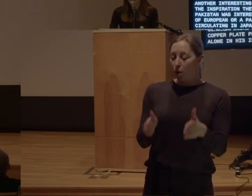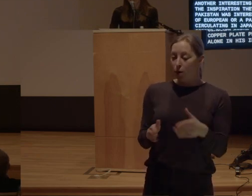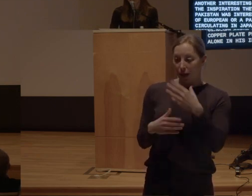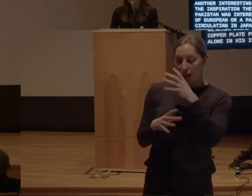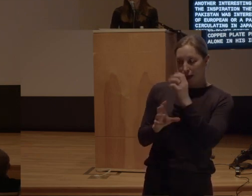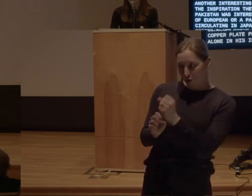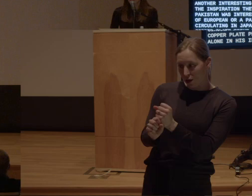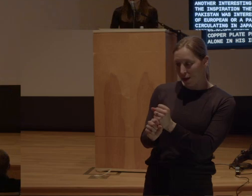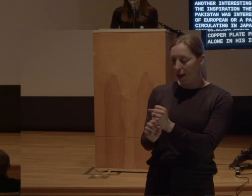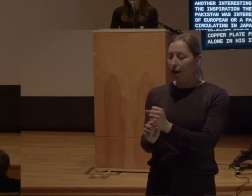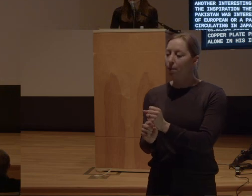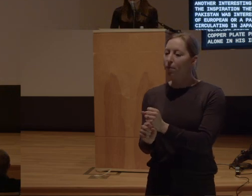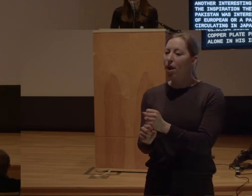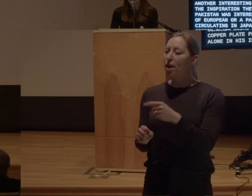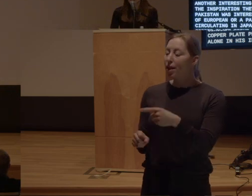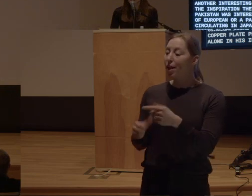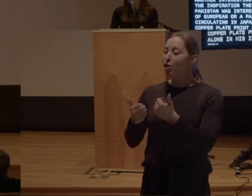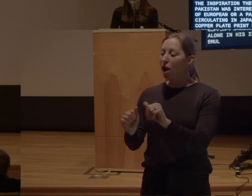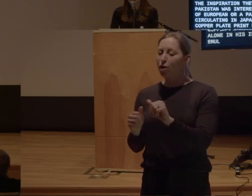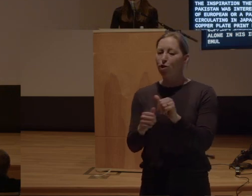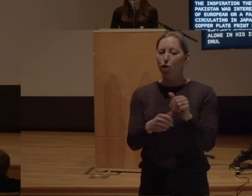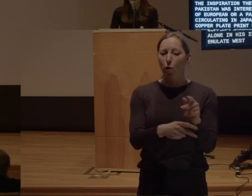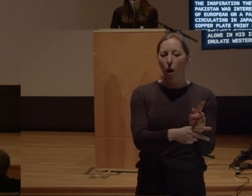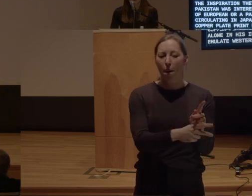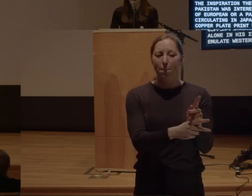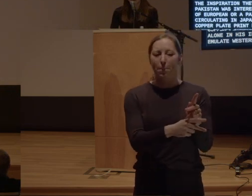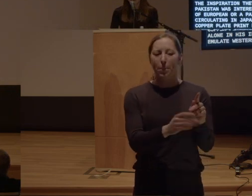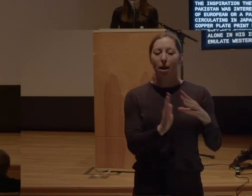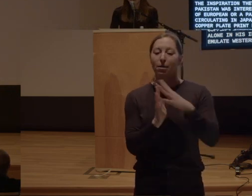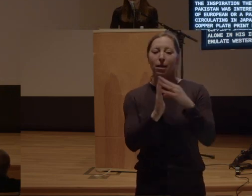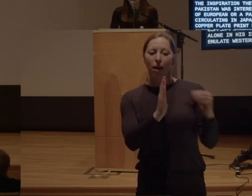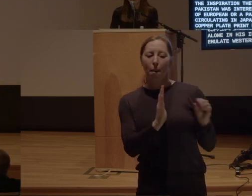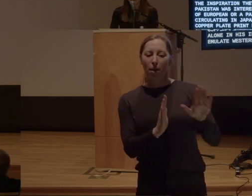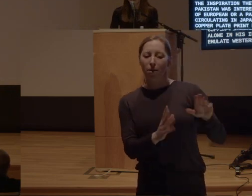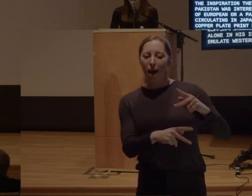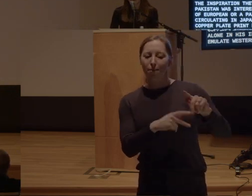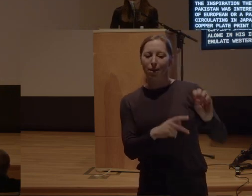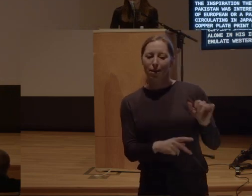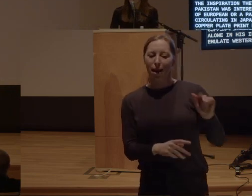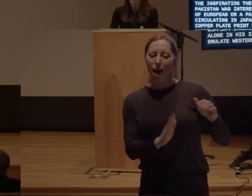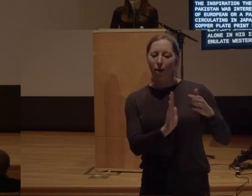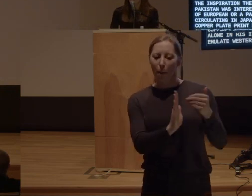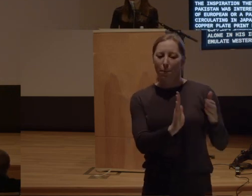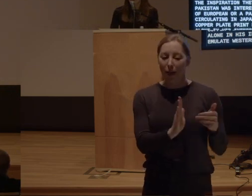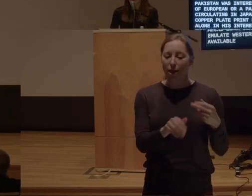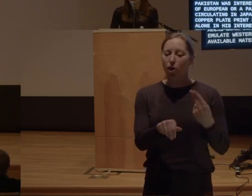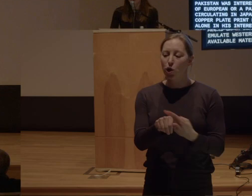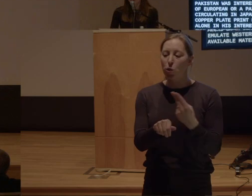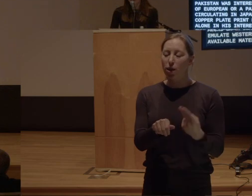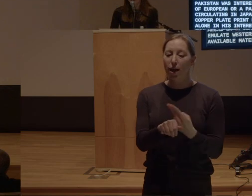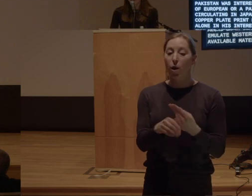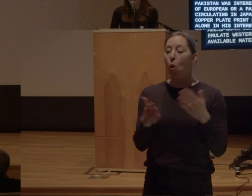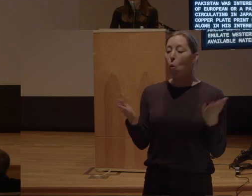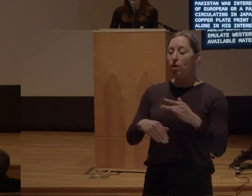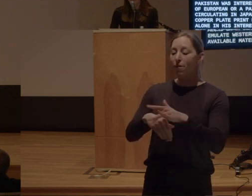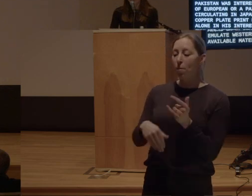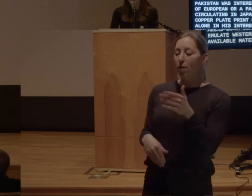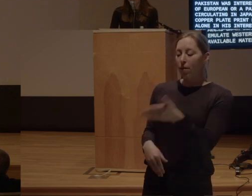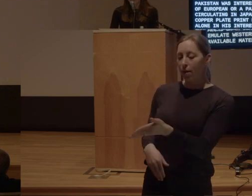further and even tried to emulate Western-style oil painting using locally available materials and